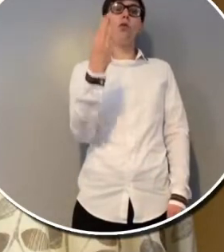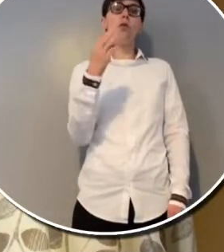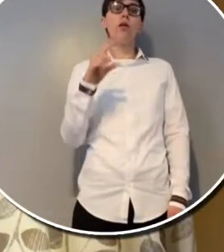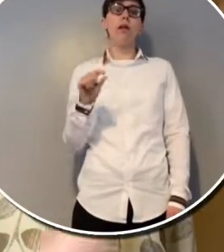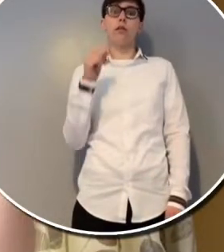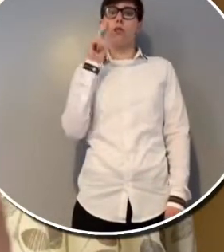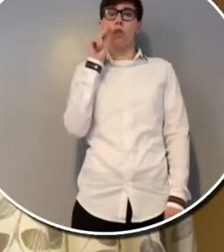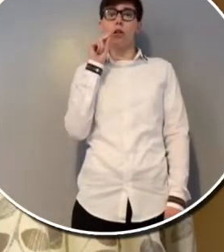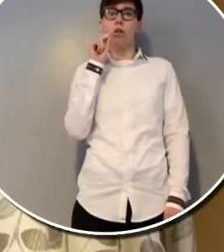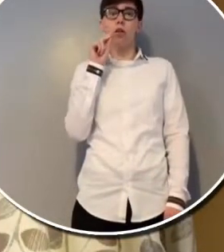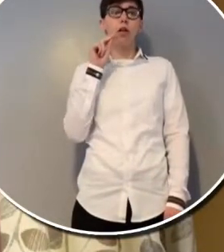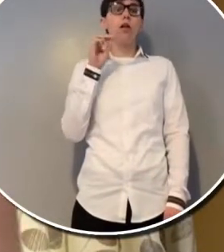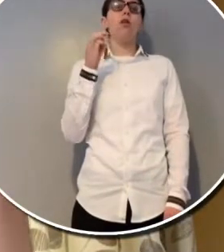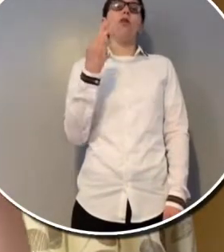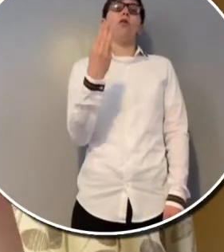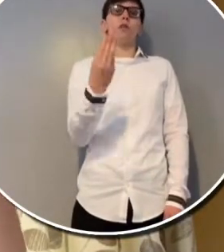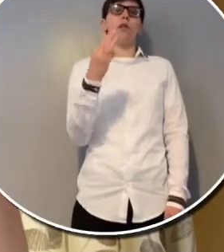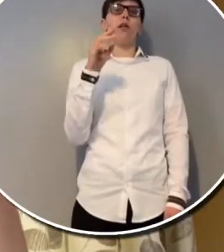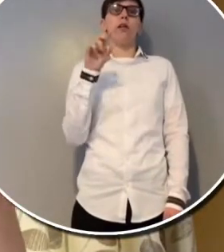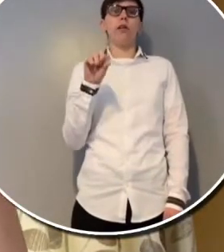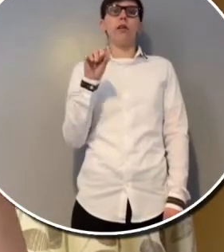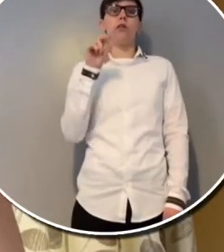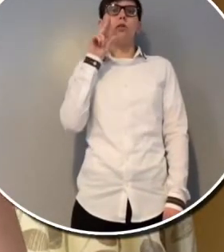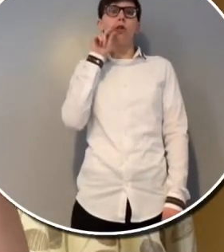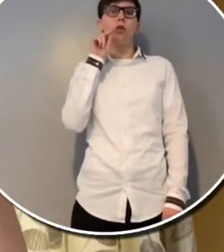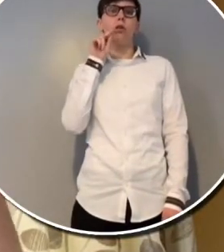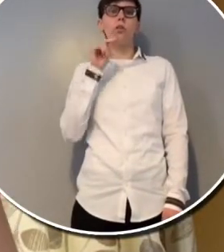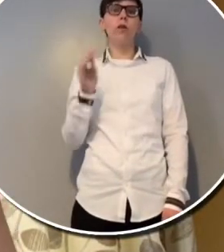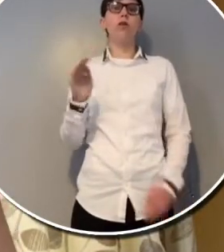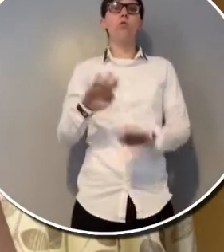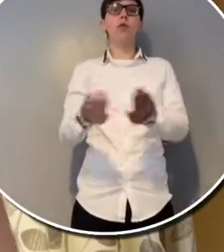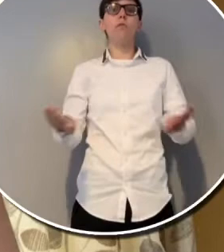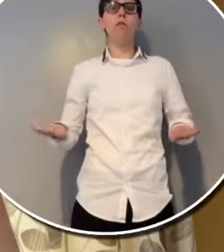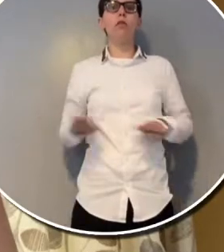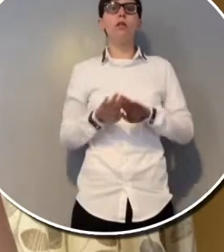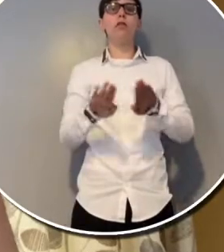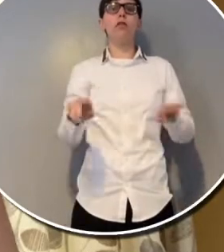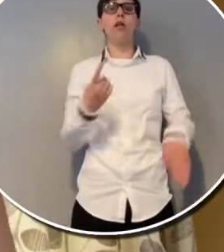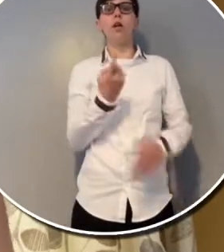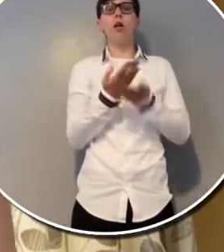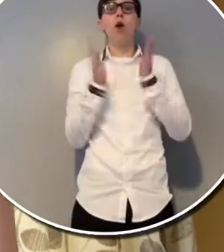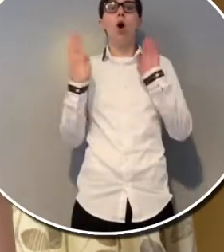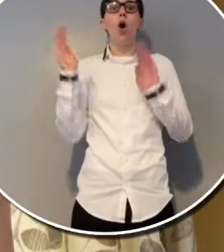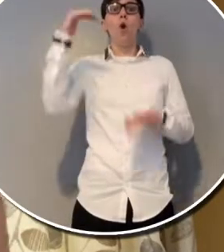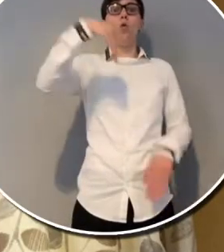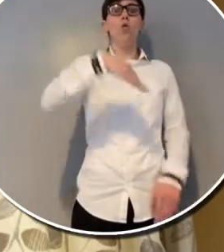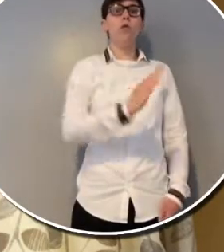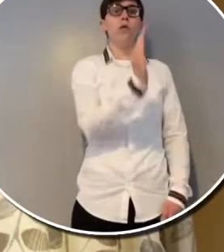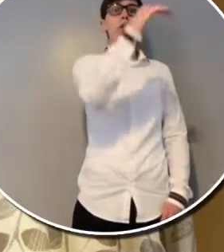away. Mummy Duck said quack, quack, quack, quack, but